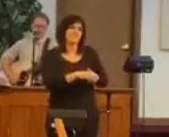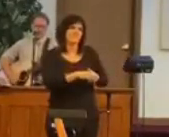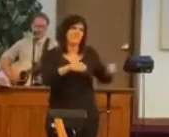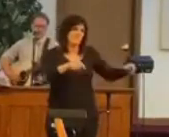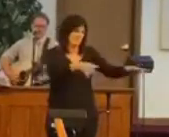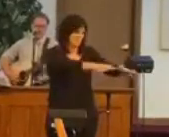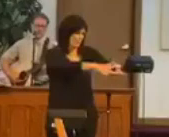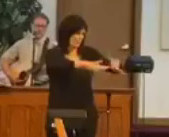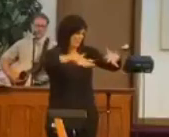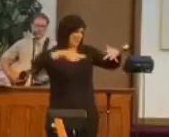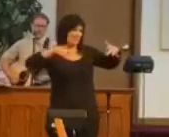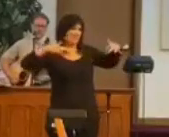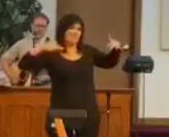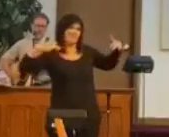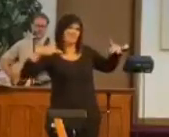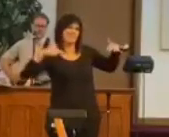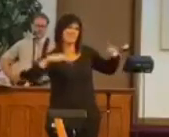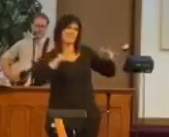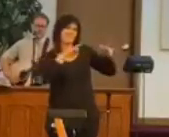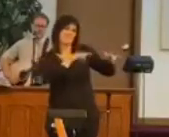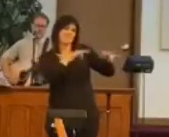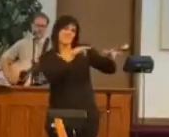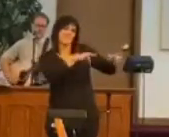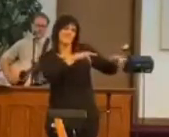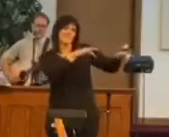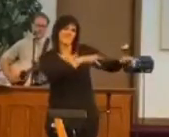voice call out among the